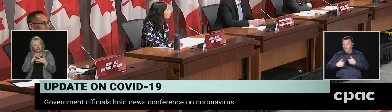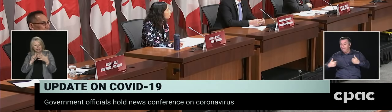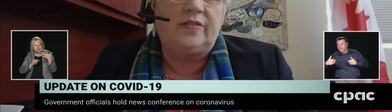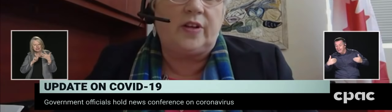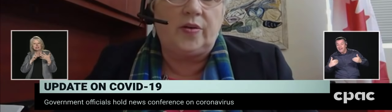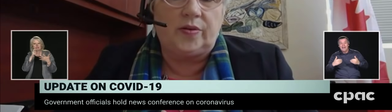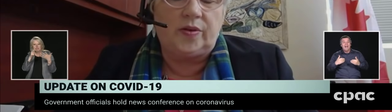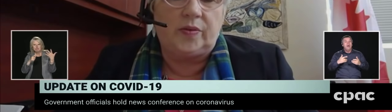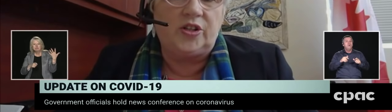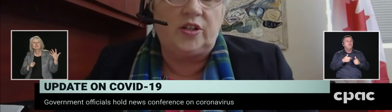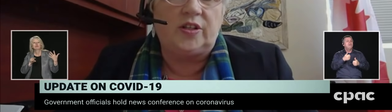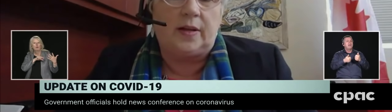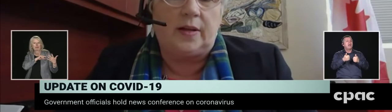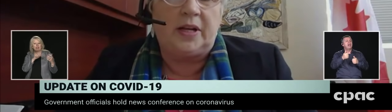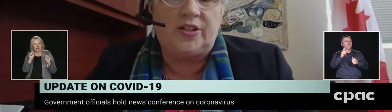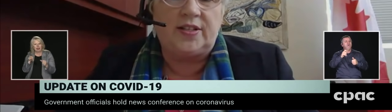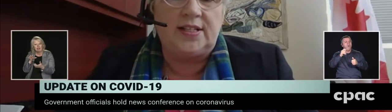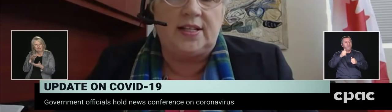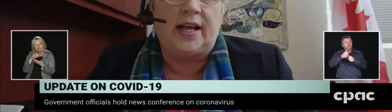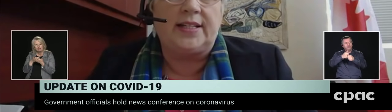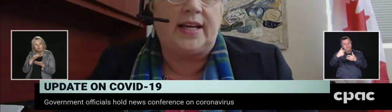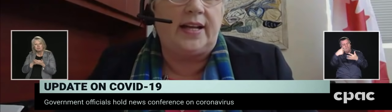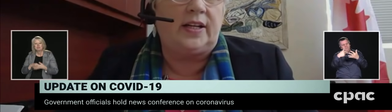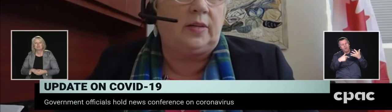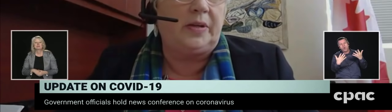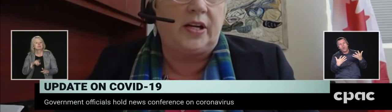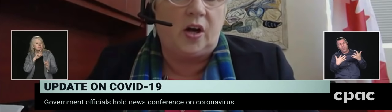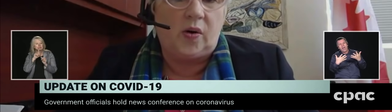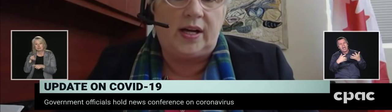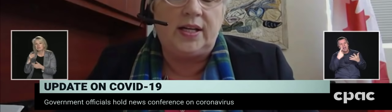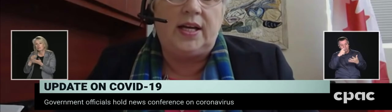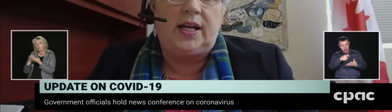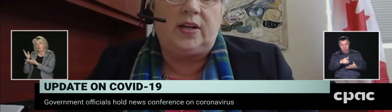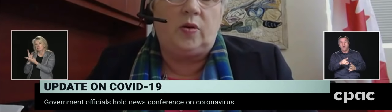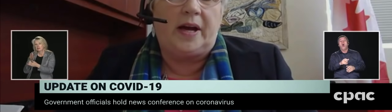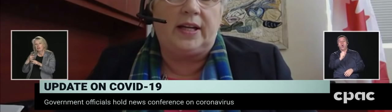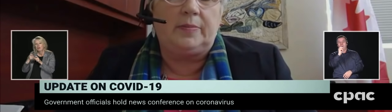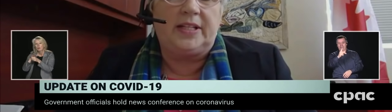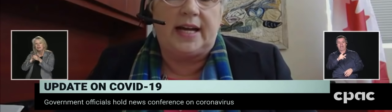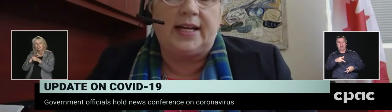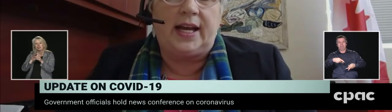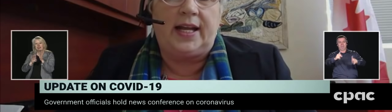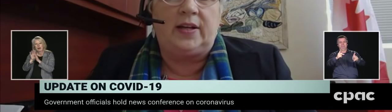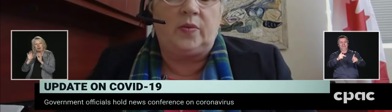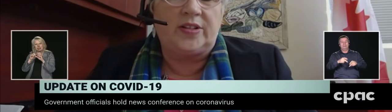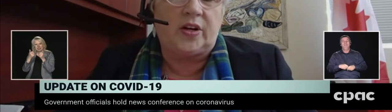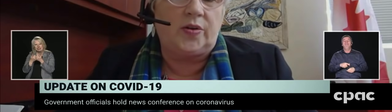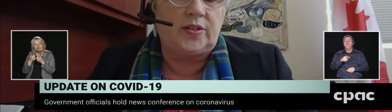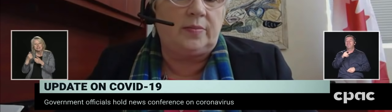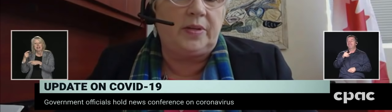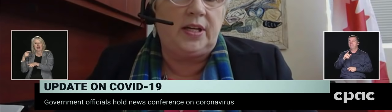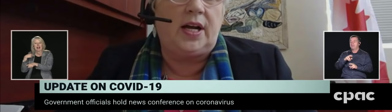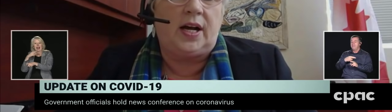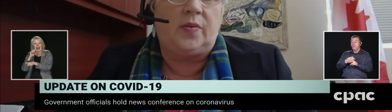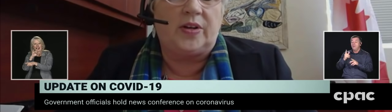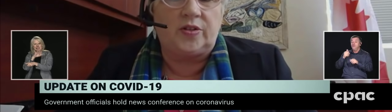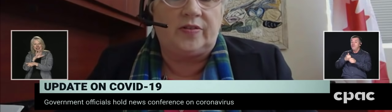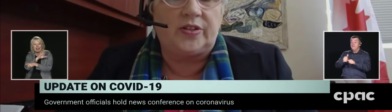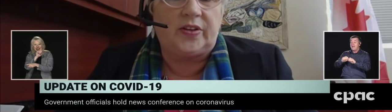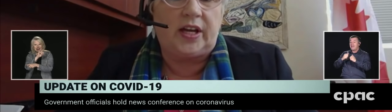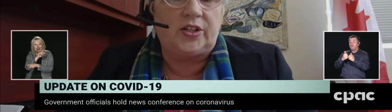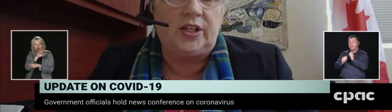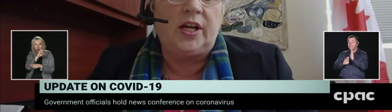funding is actually going to flow through the regional development agencies. In Atlantic Canada, it'll be ACOA. In Quebec, it'll be DEC. And on the West Coast, it'll be